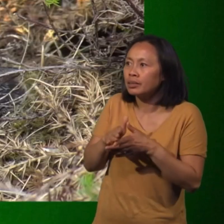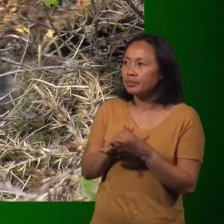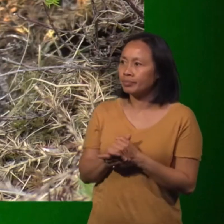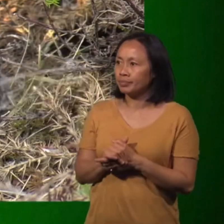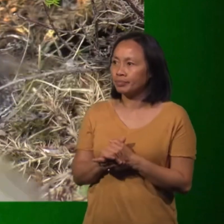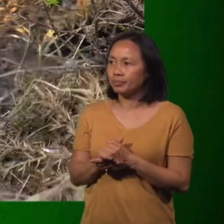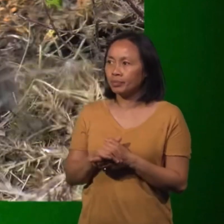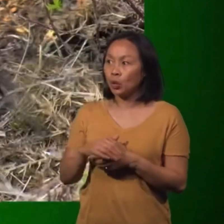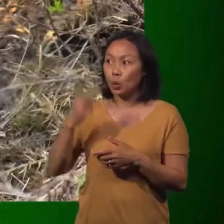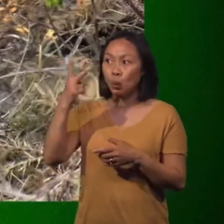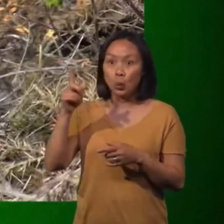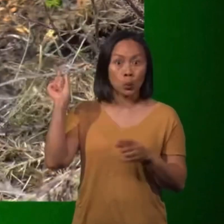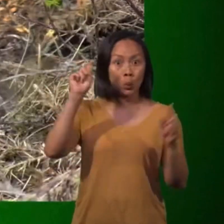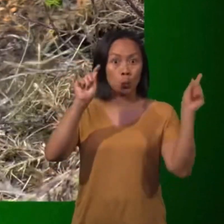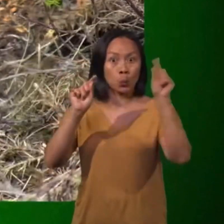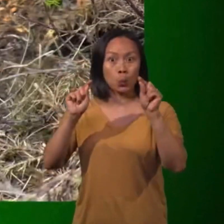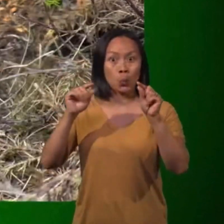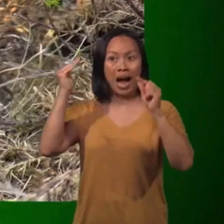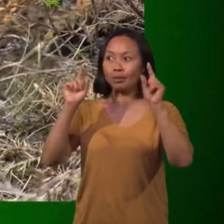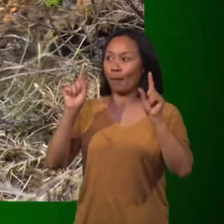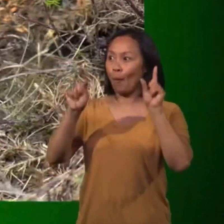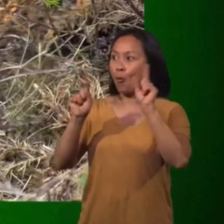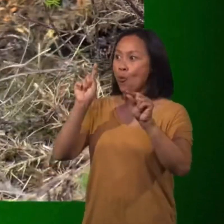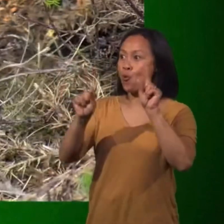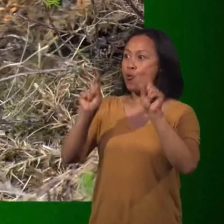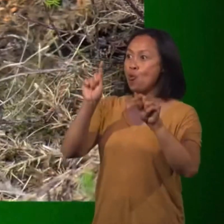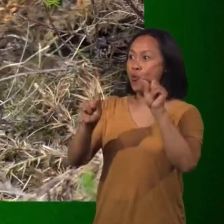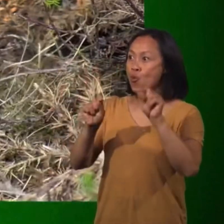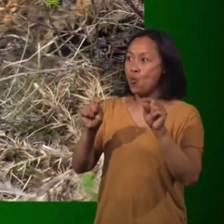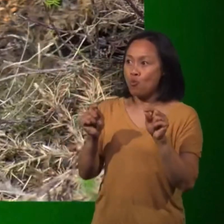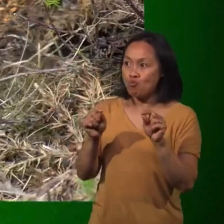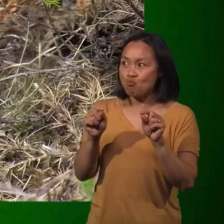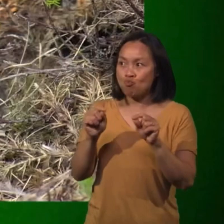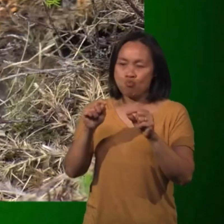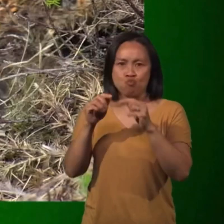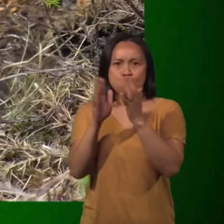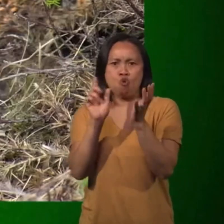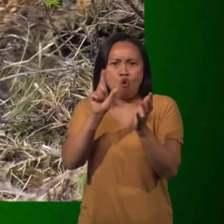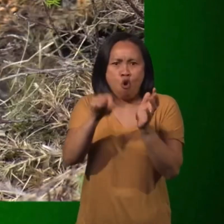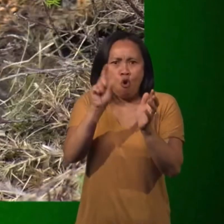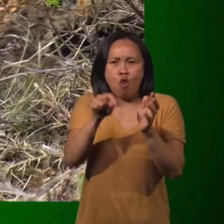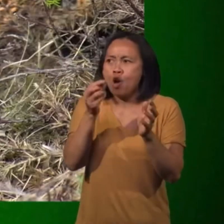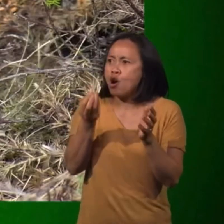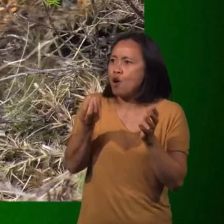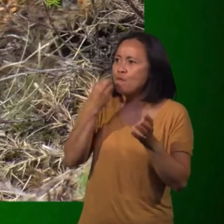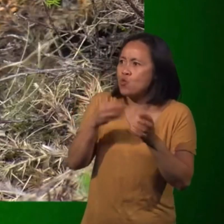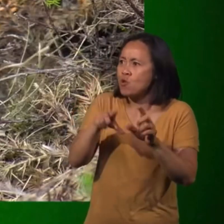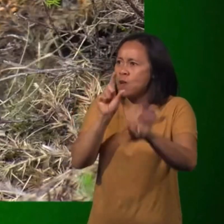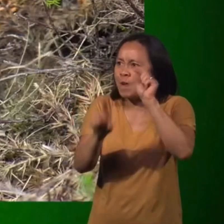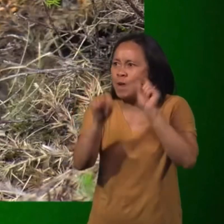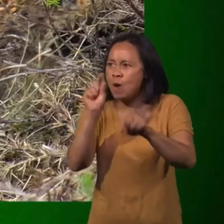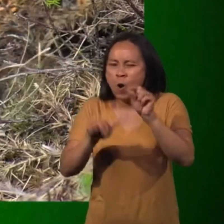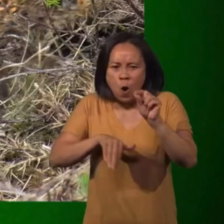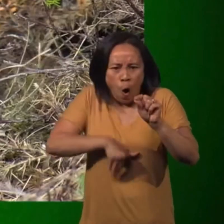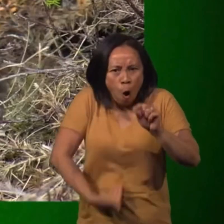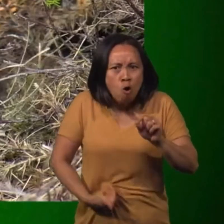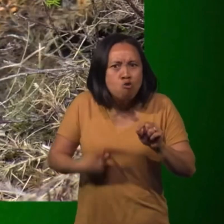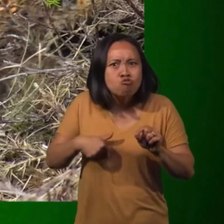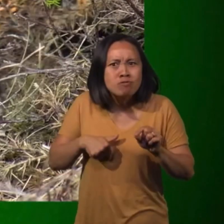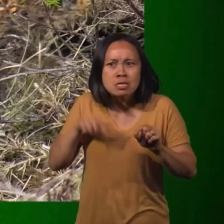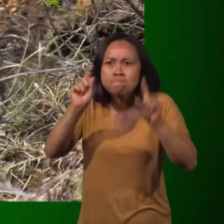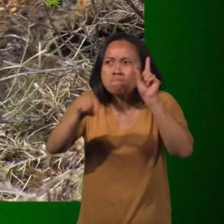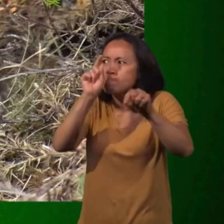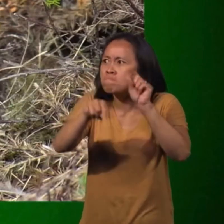been coming in, doing their very best to satisfy the urges, the hungry urges of